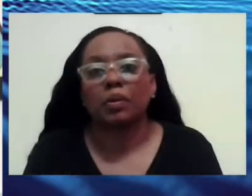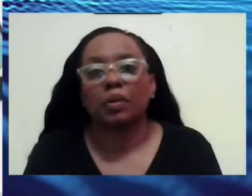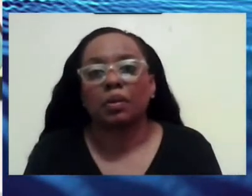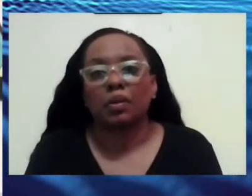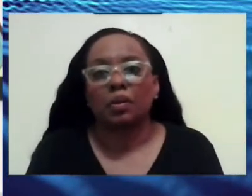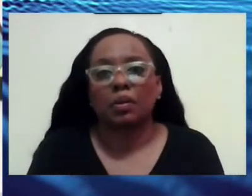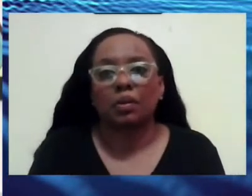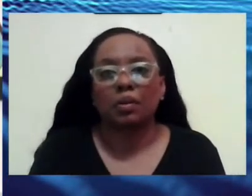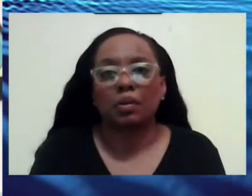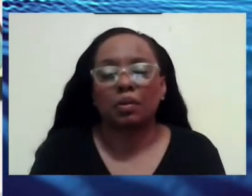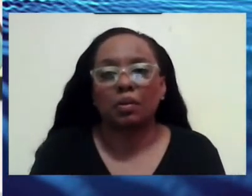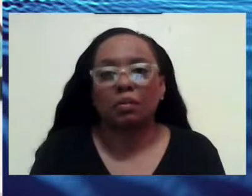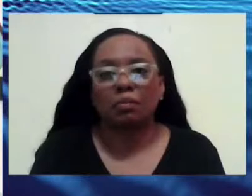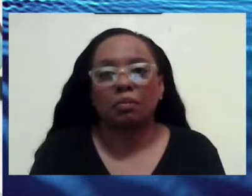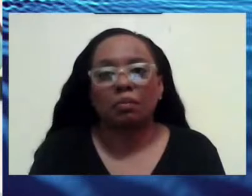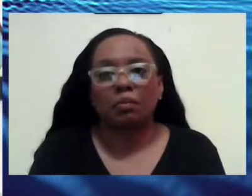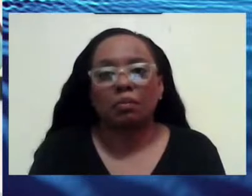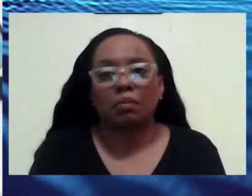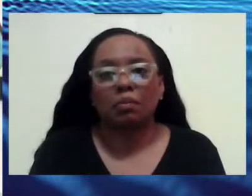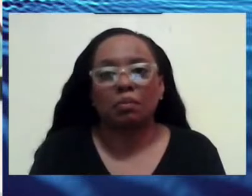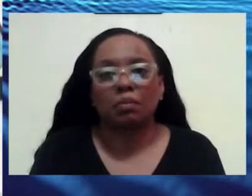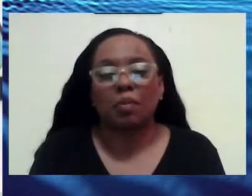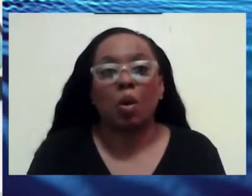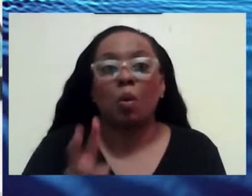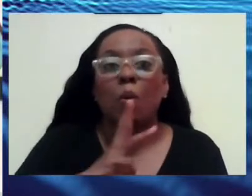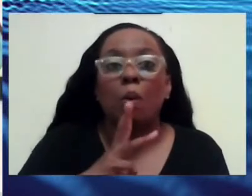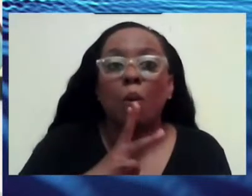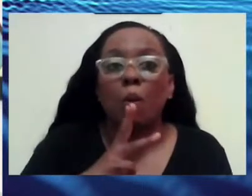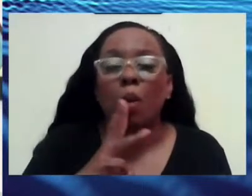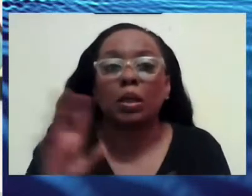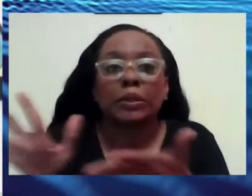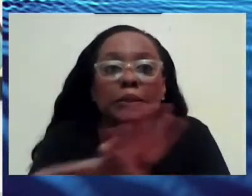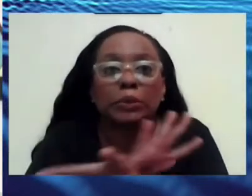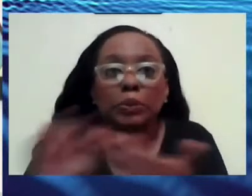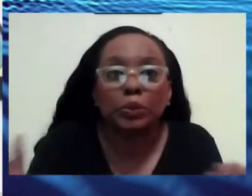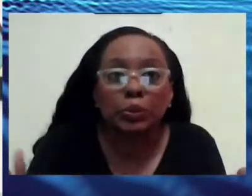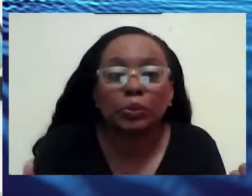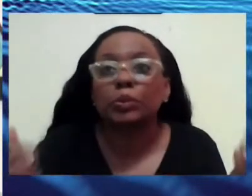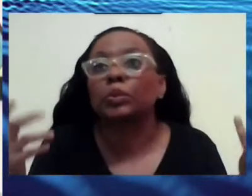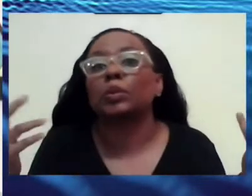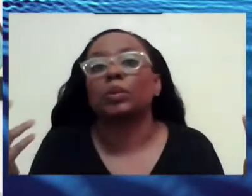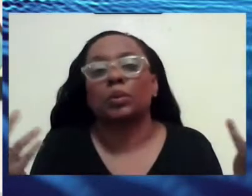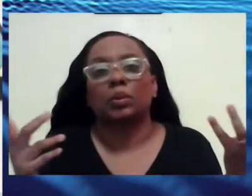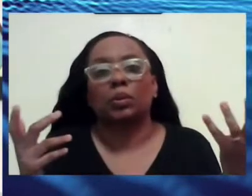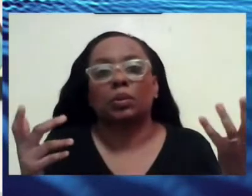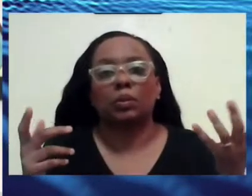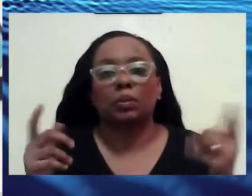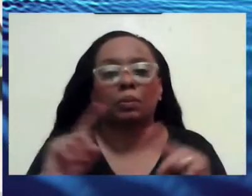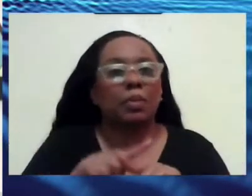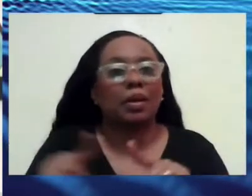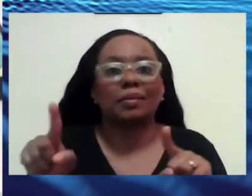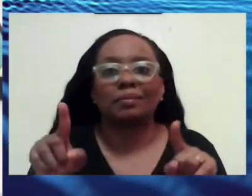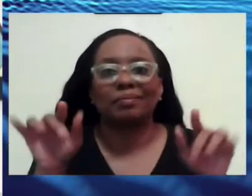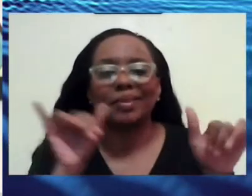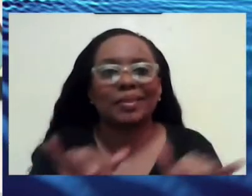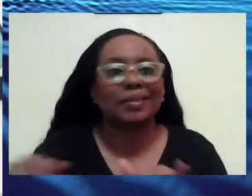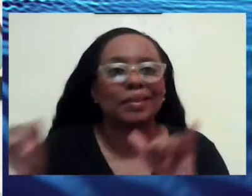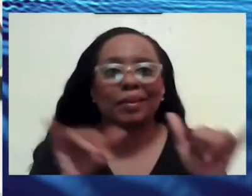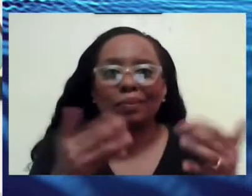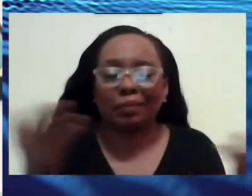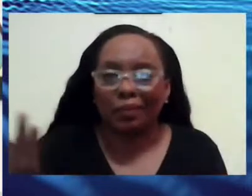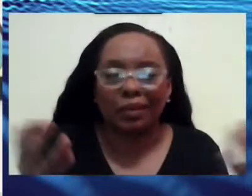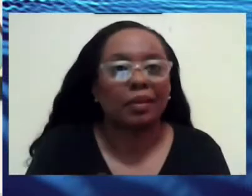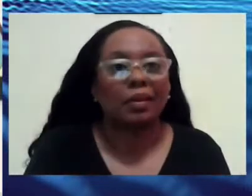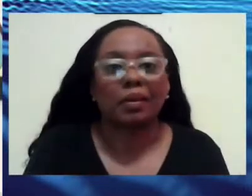I think it would have been more in terms of water damage and stuff like that in the schools. But I think the similar principles still apply in terms of what to